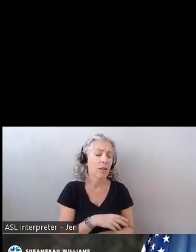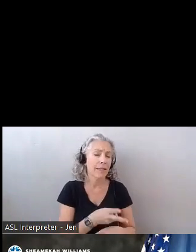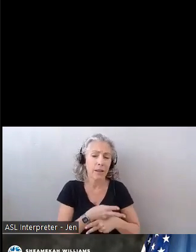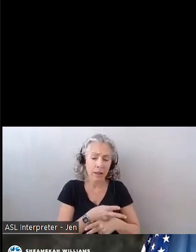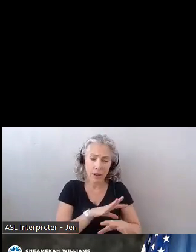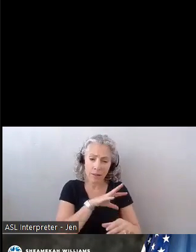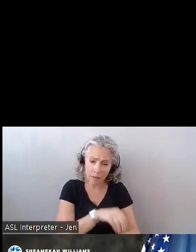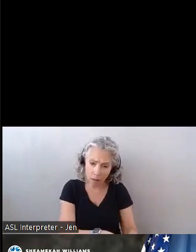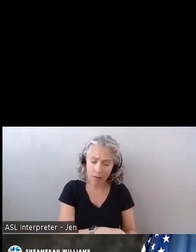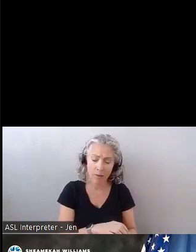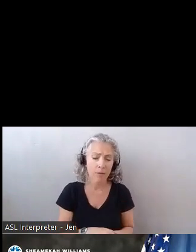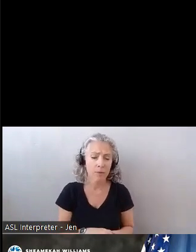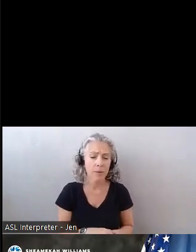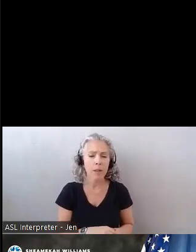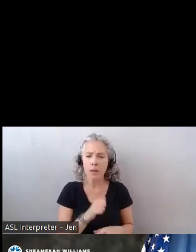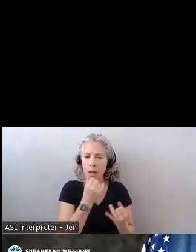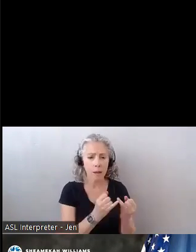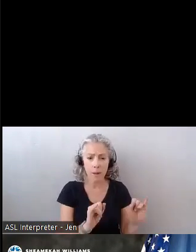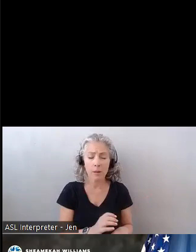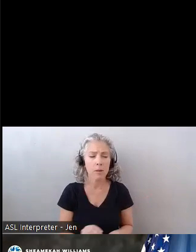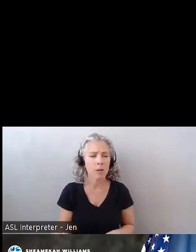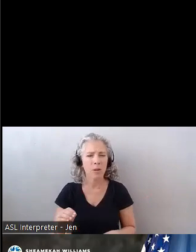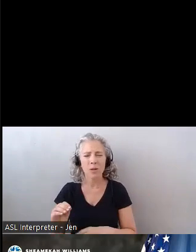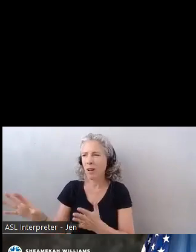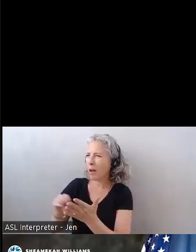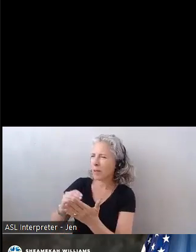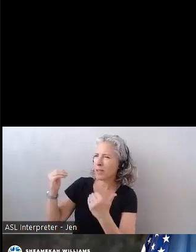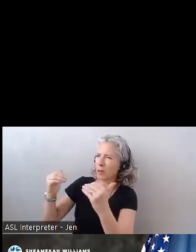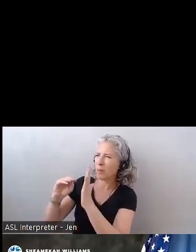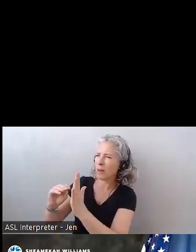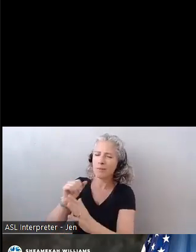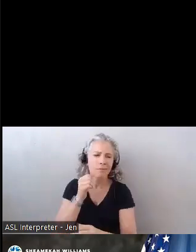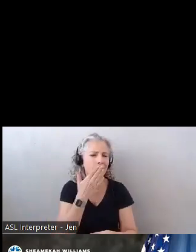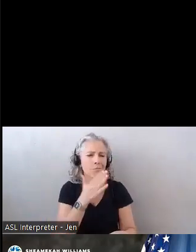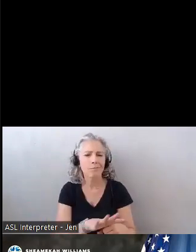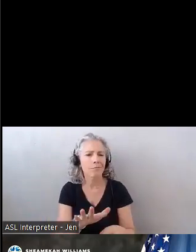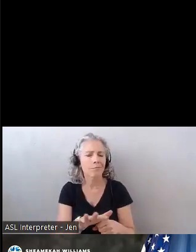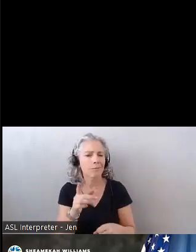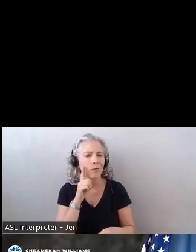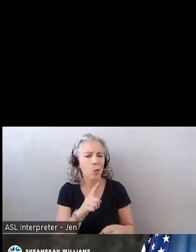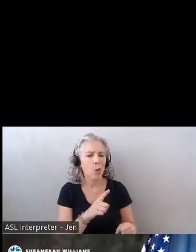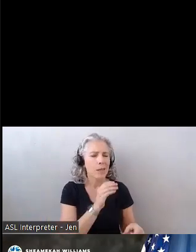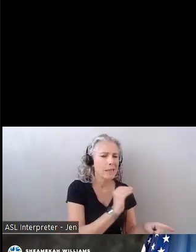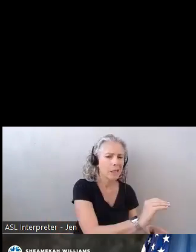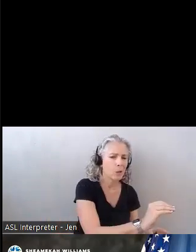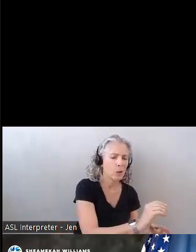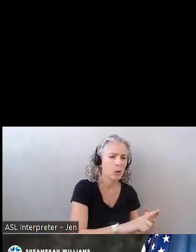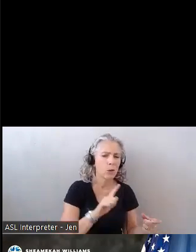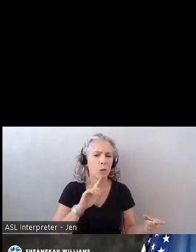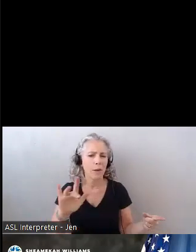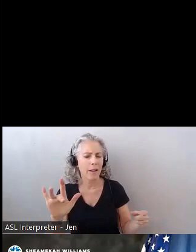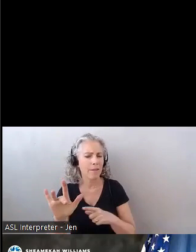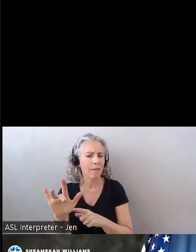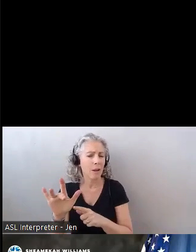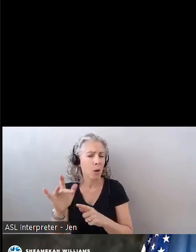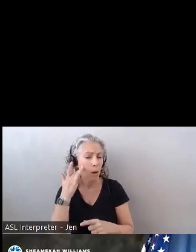care. And so really recreating an adult model is really not sufficient for young people 0 up to the age of 25. And I say up to 25